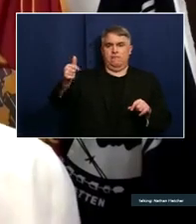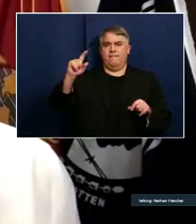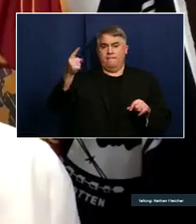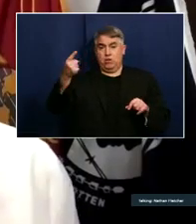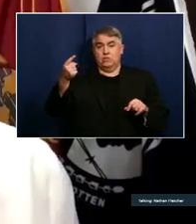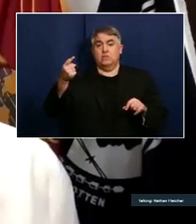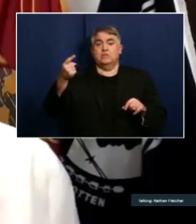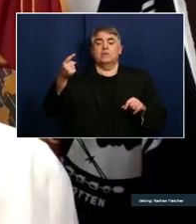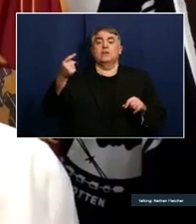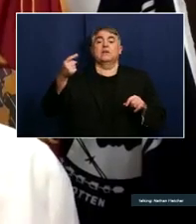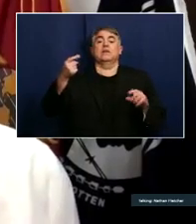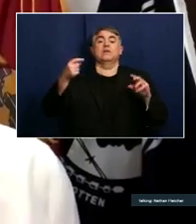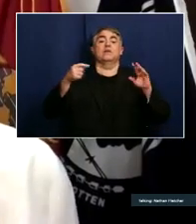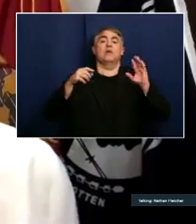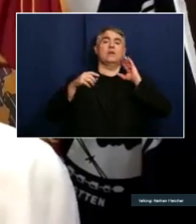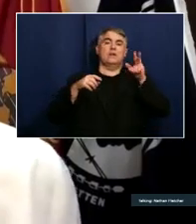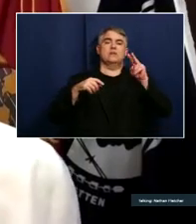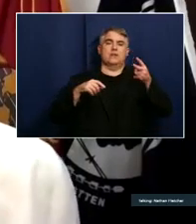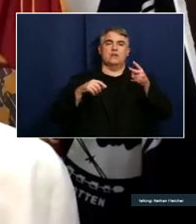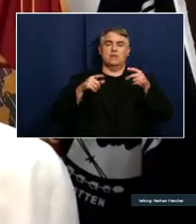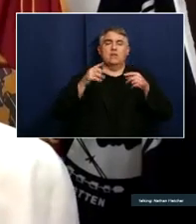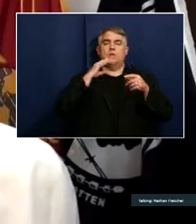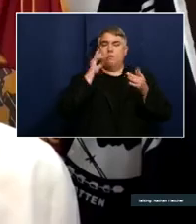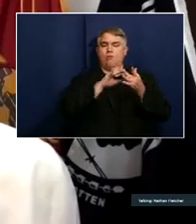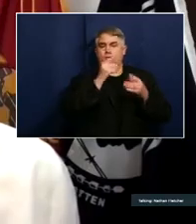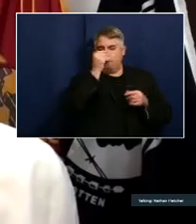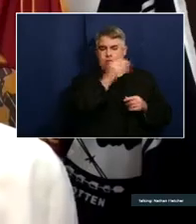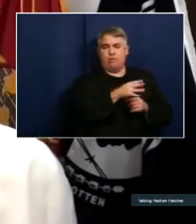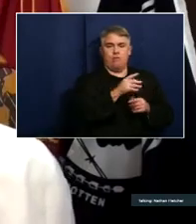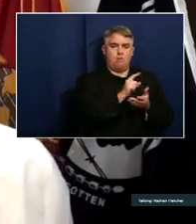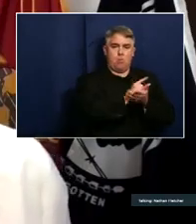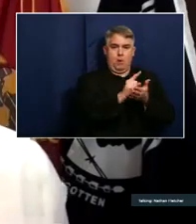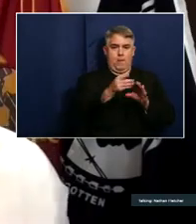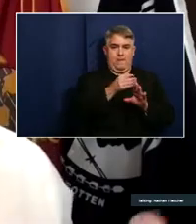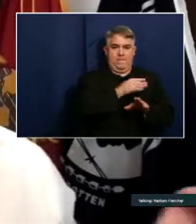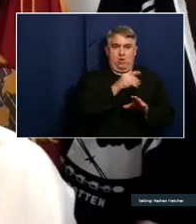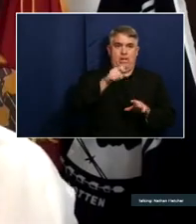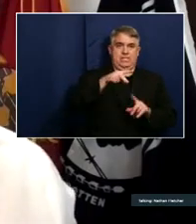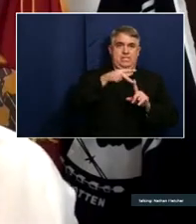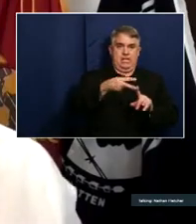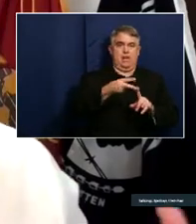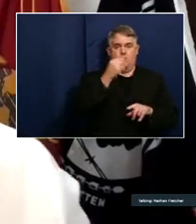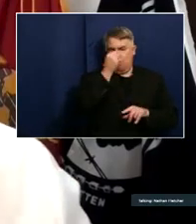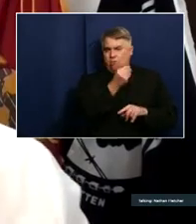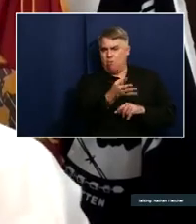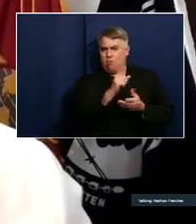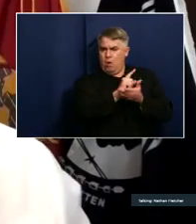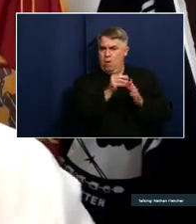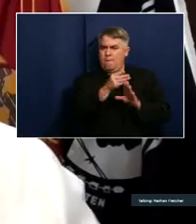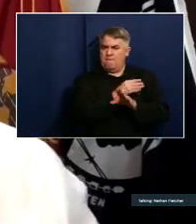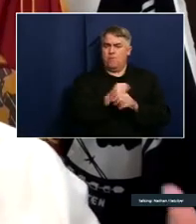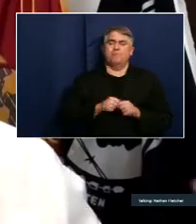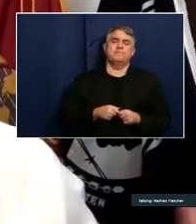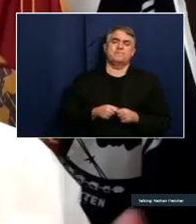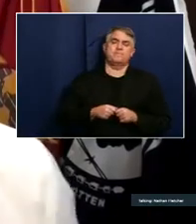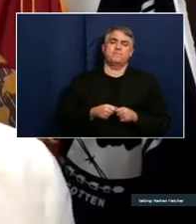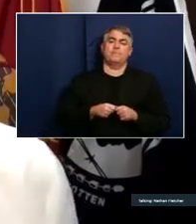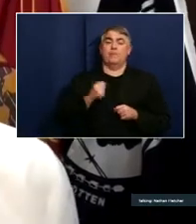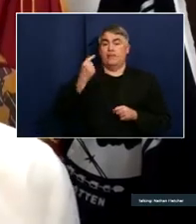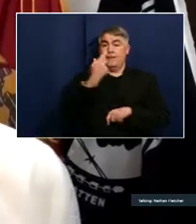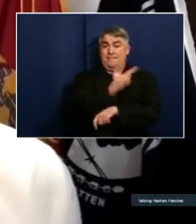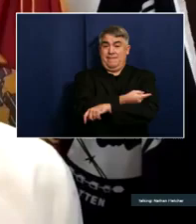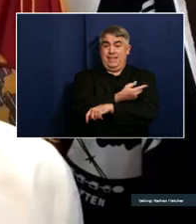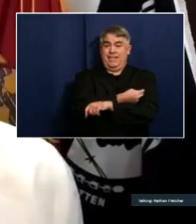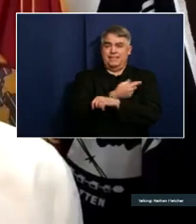that period of time, about a week before you need your second dose. Obviously, one of the vaccines, you know, there are different days, 21 or 28